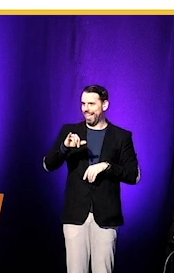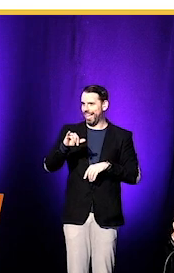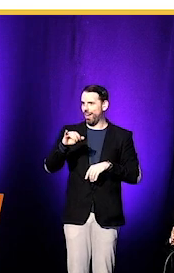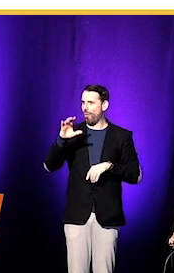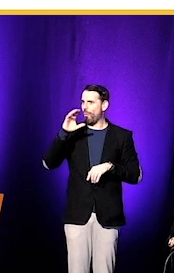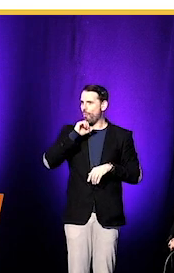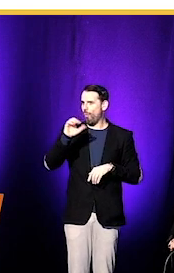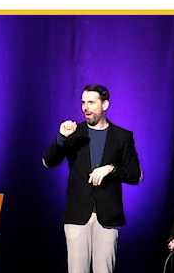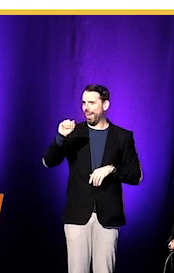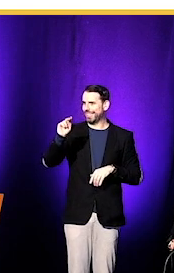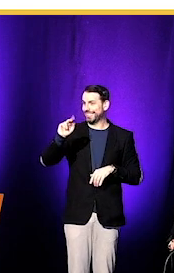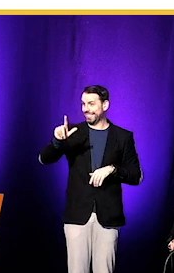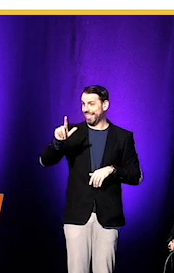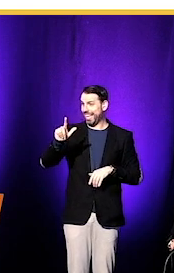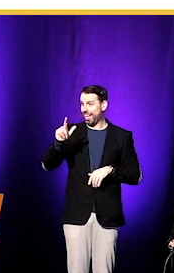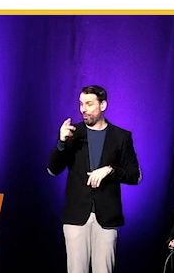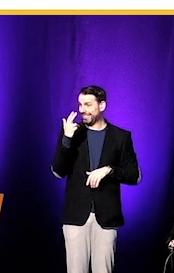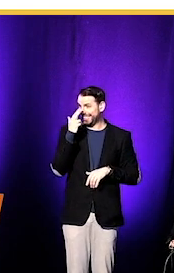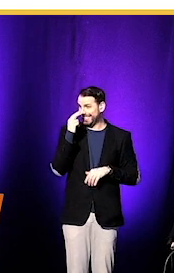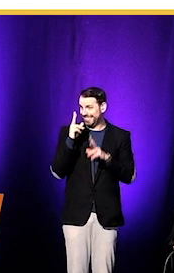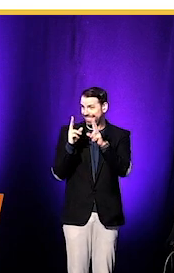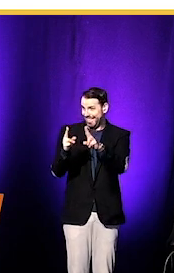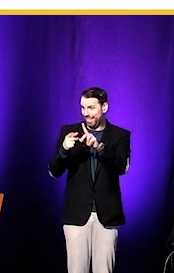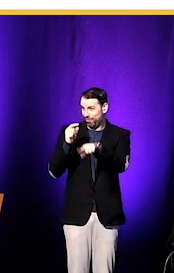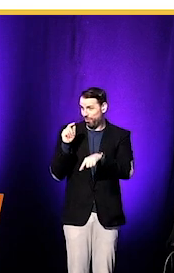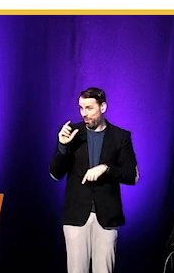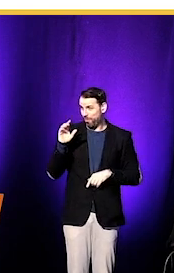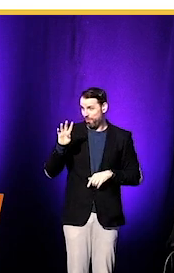about the 405.